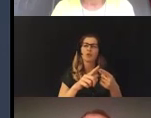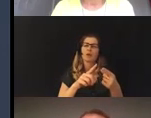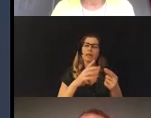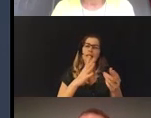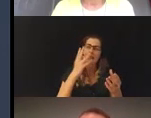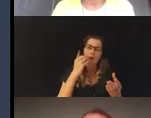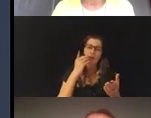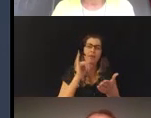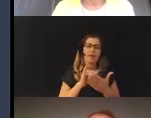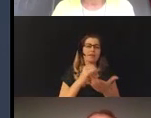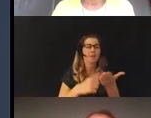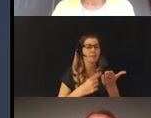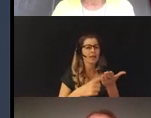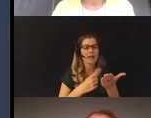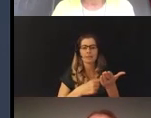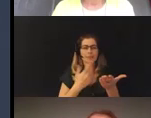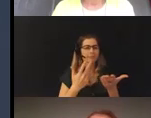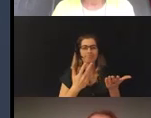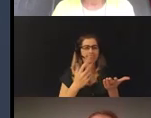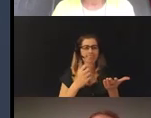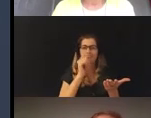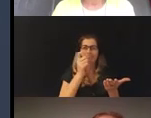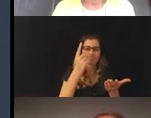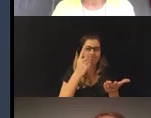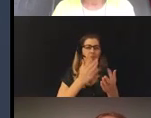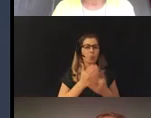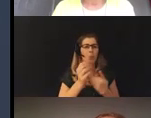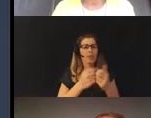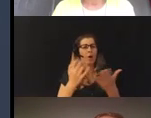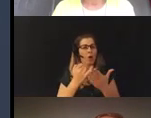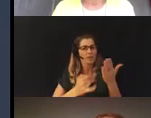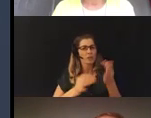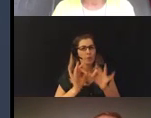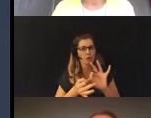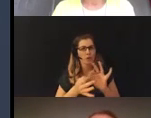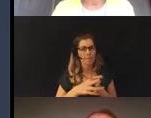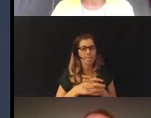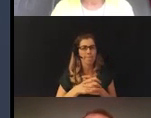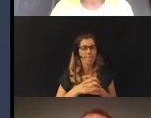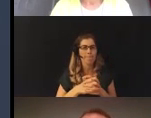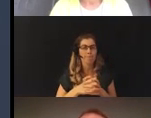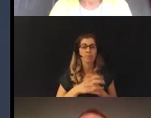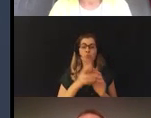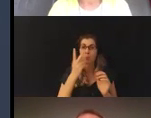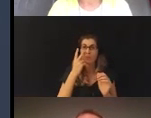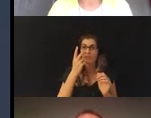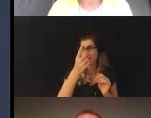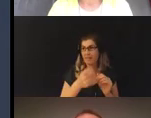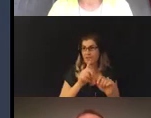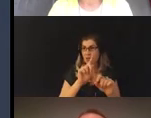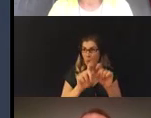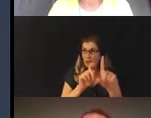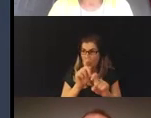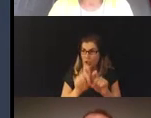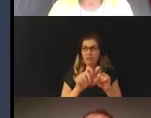artistic interpretation. And I think that these questions and issues that these